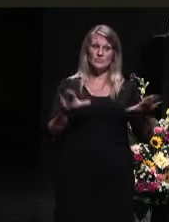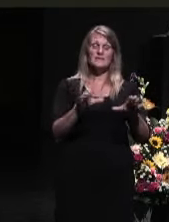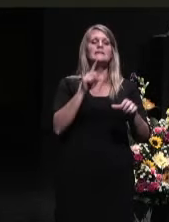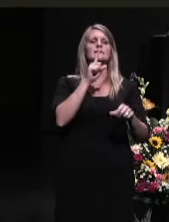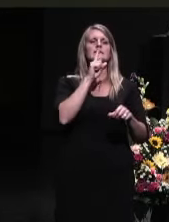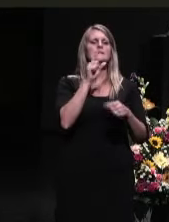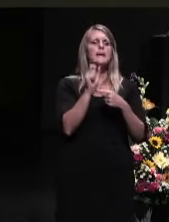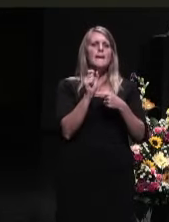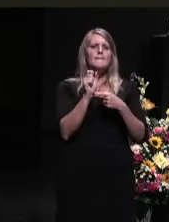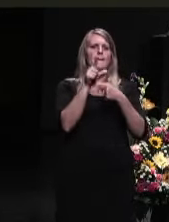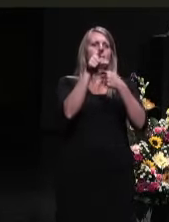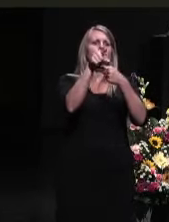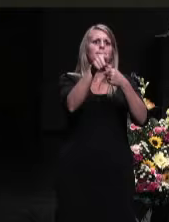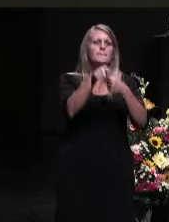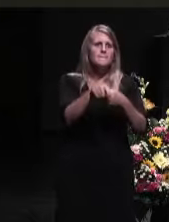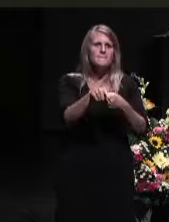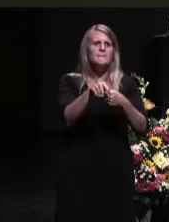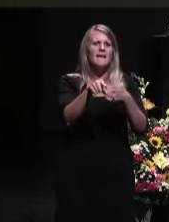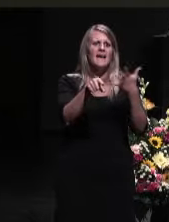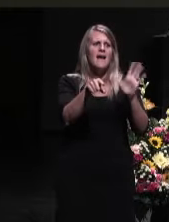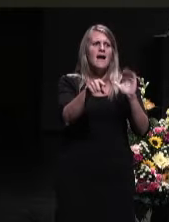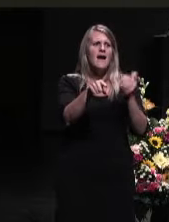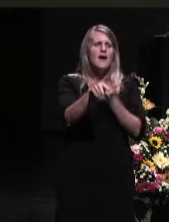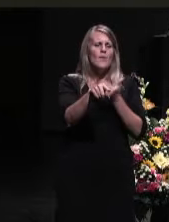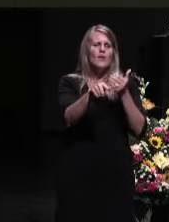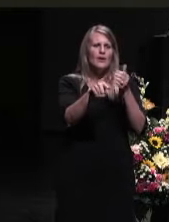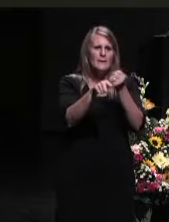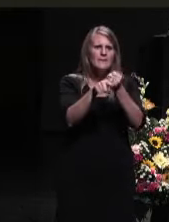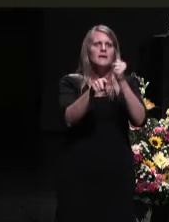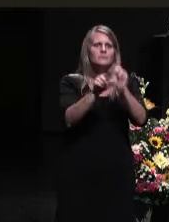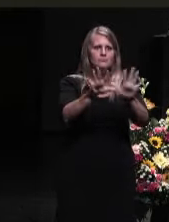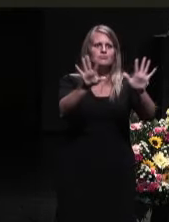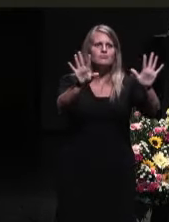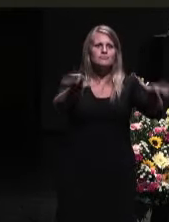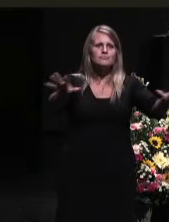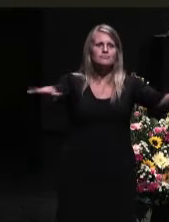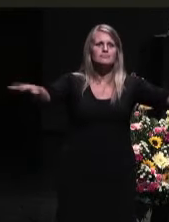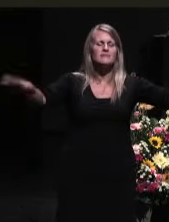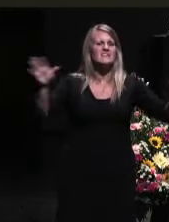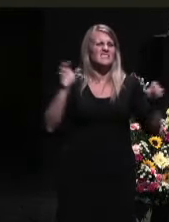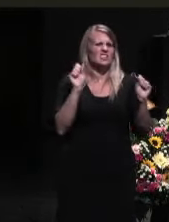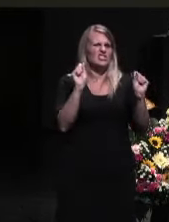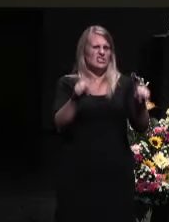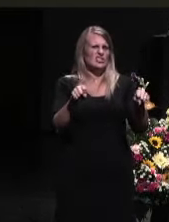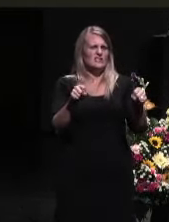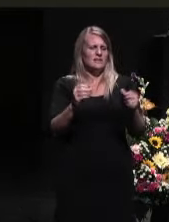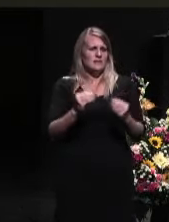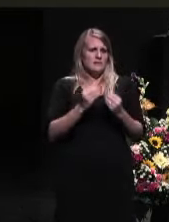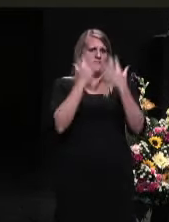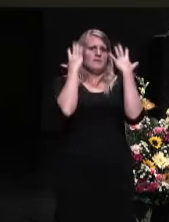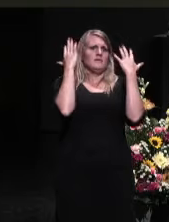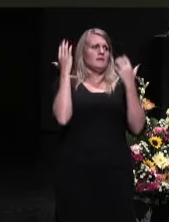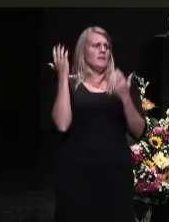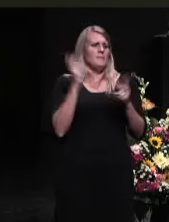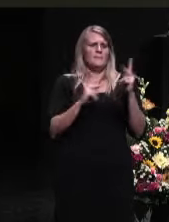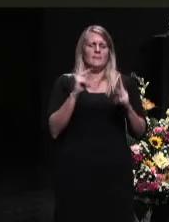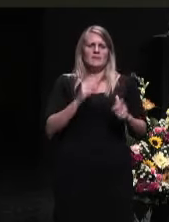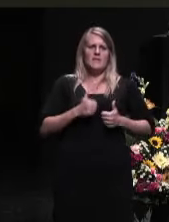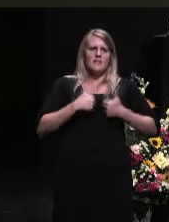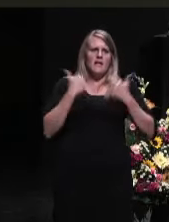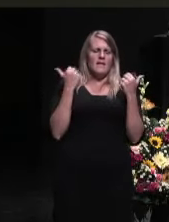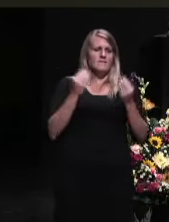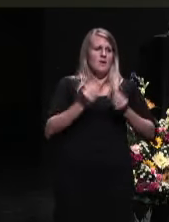in the calm pond, and it's the ripples that go out, and they actually become like a tsunami in terms of the lives, the families,